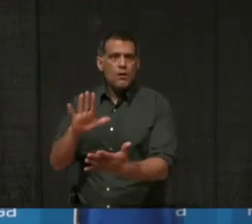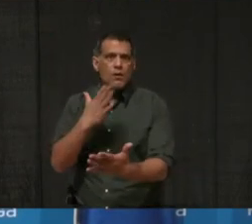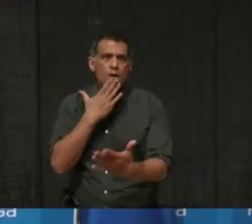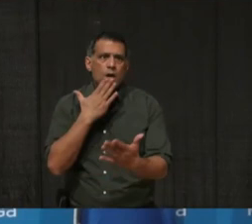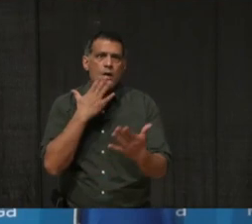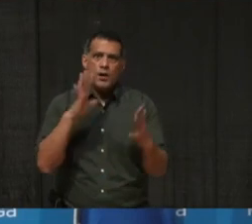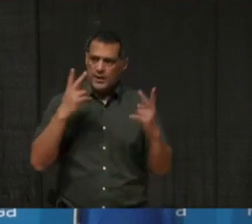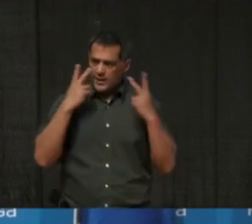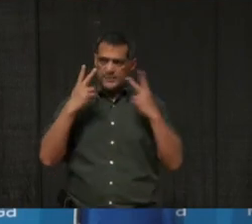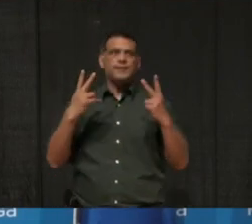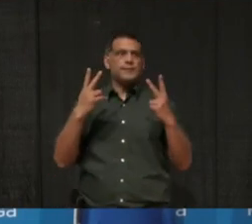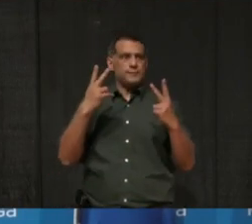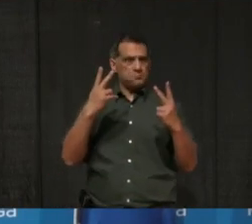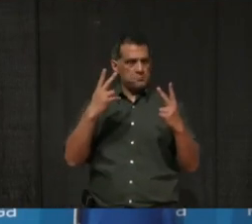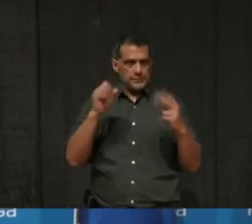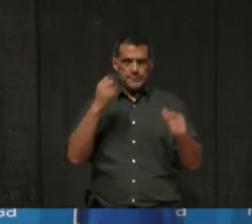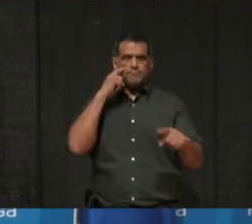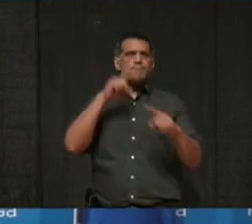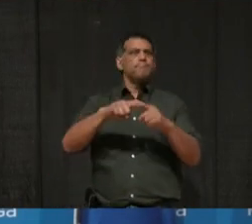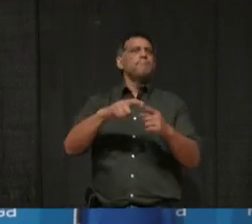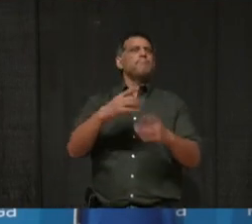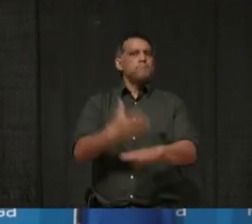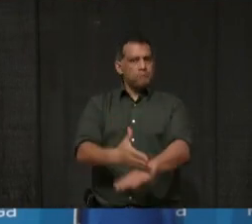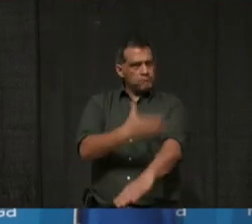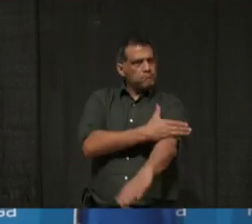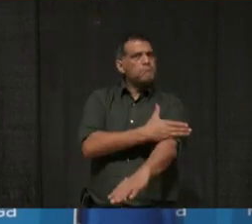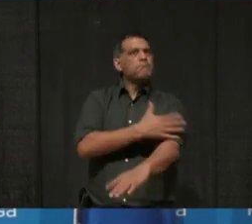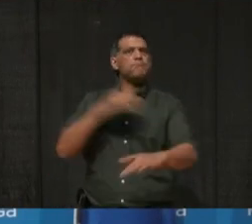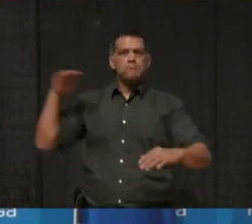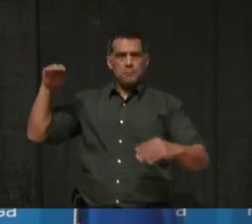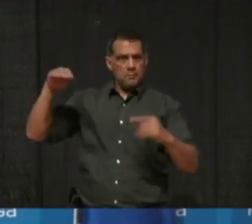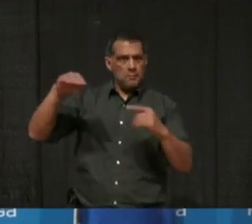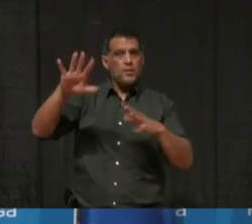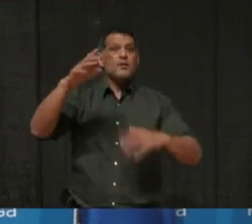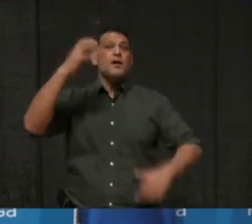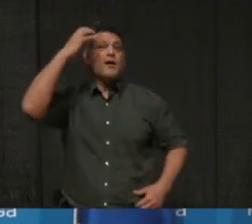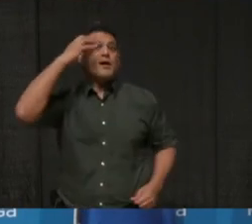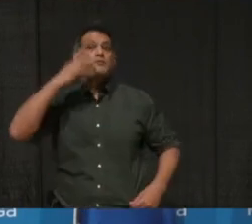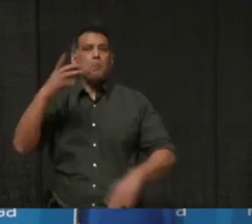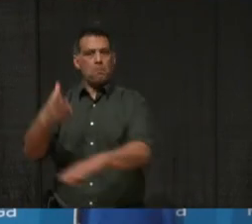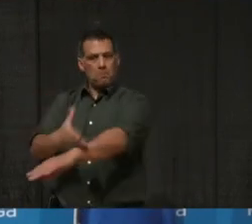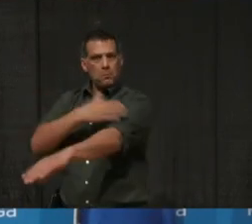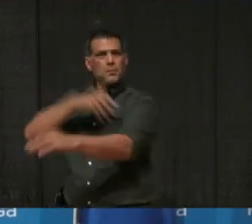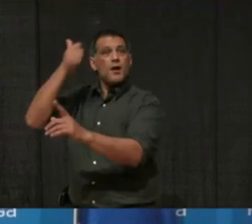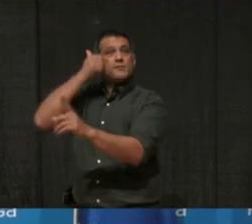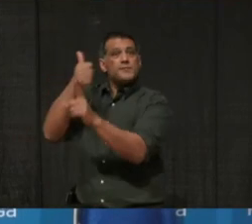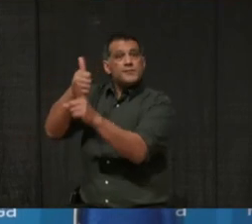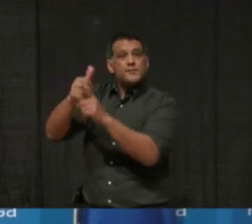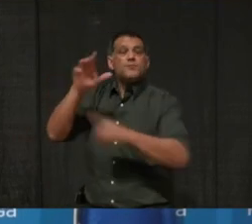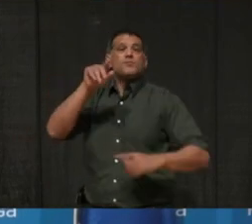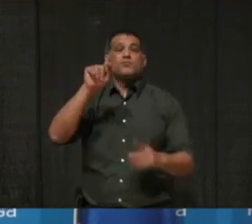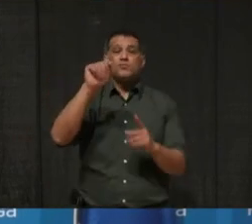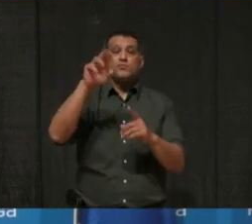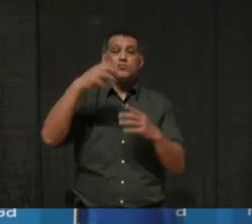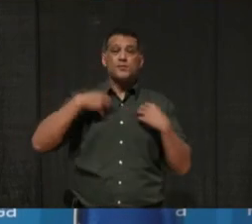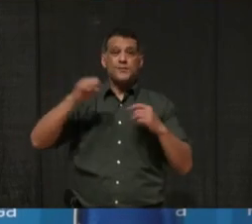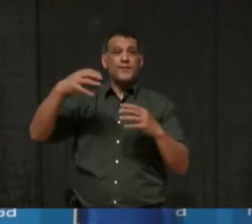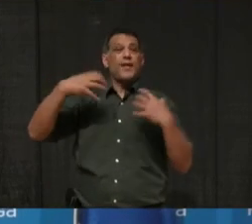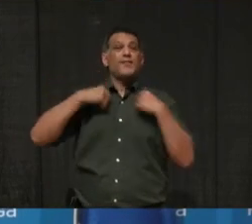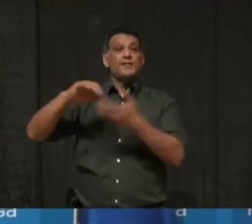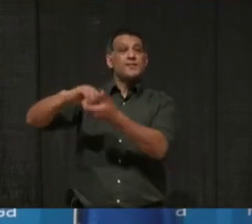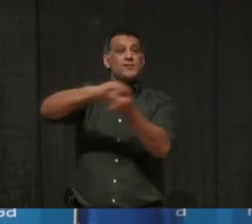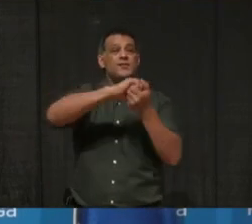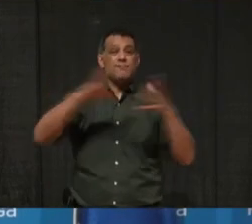the situation in our hospitals improve as well. Trillium Health Partners is currently dealing with 54 COVID